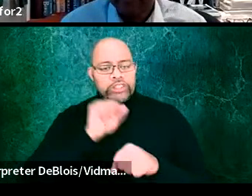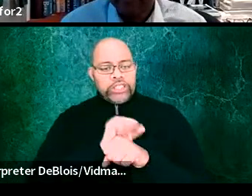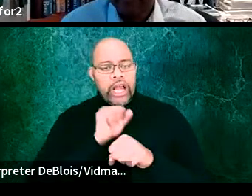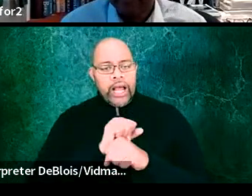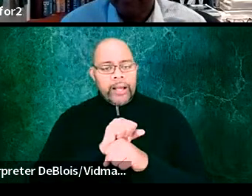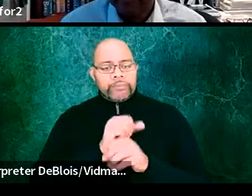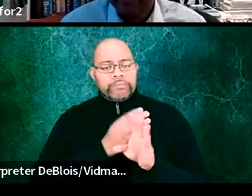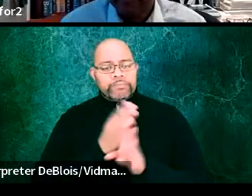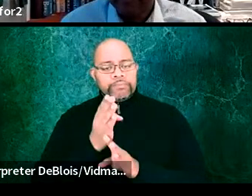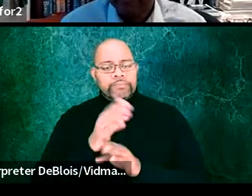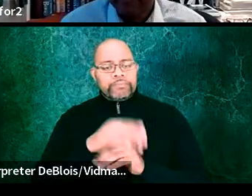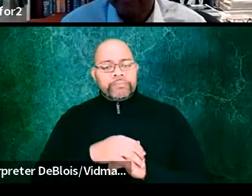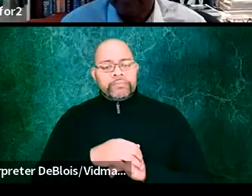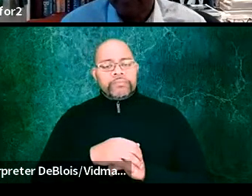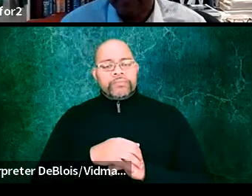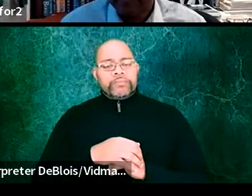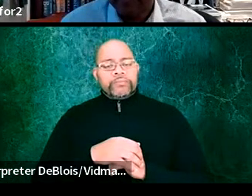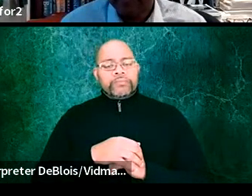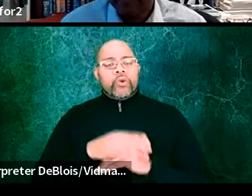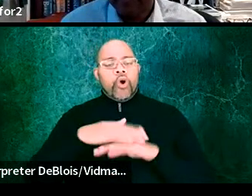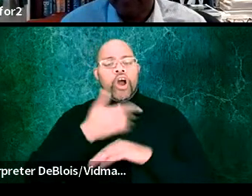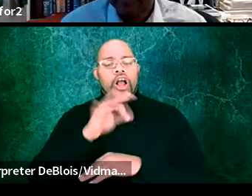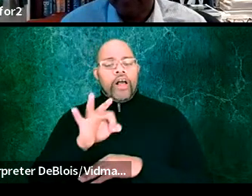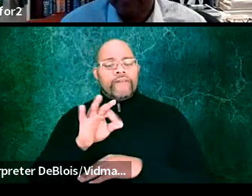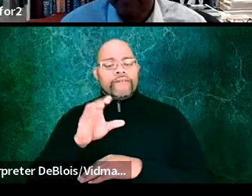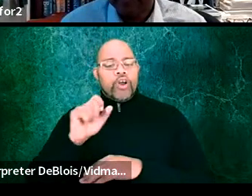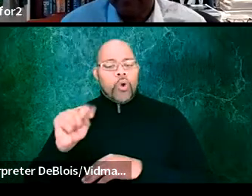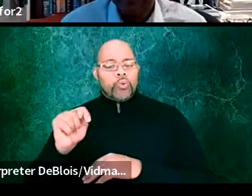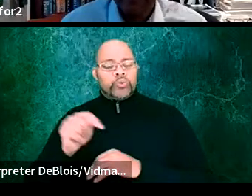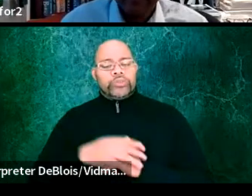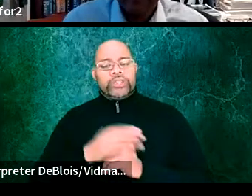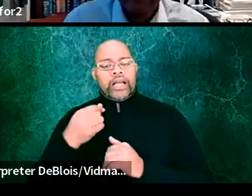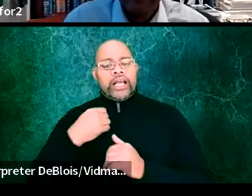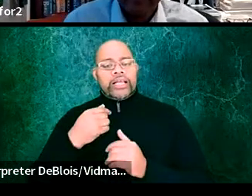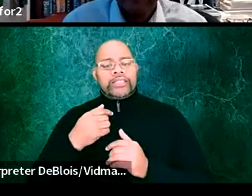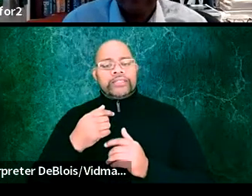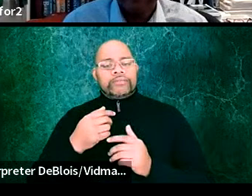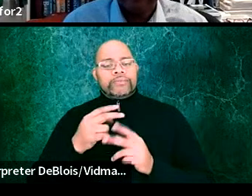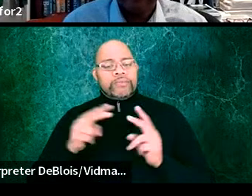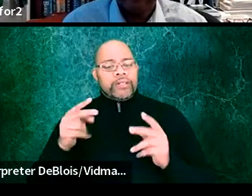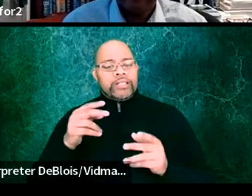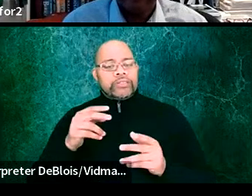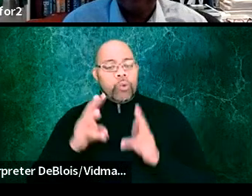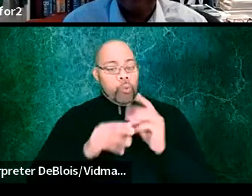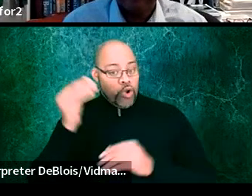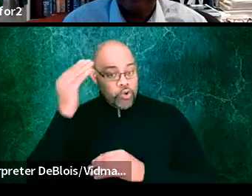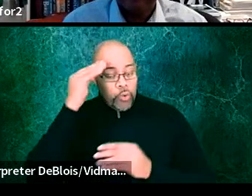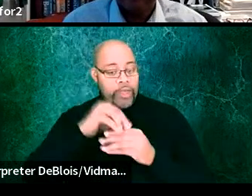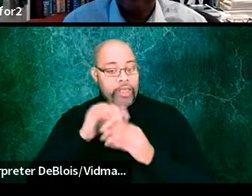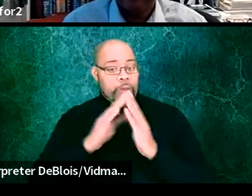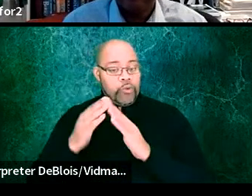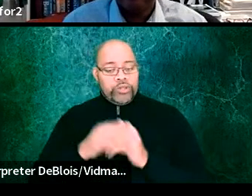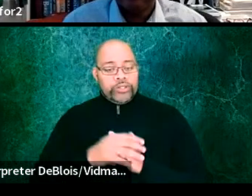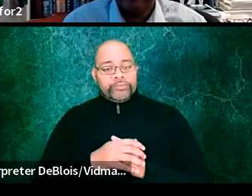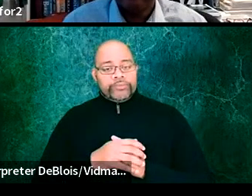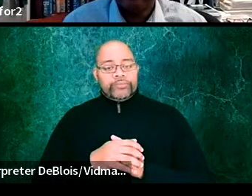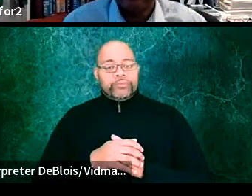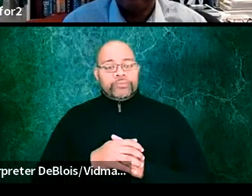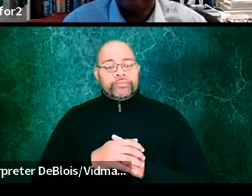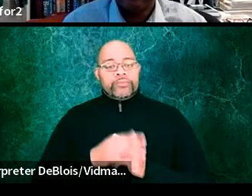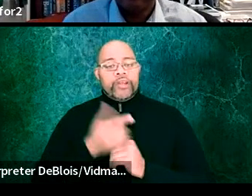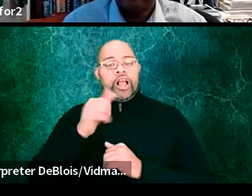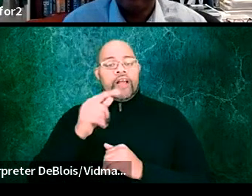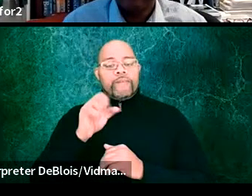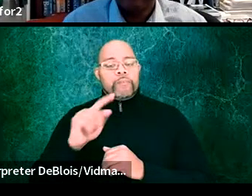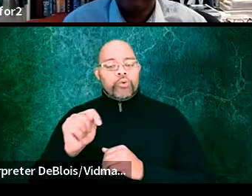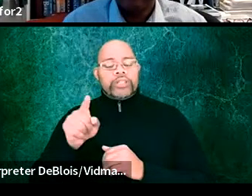in Mississippi on the Gulf Coast. And my stepdad is very well known in the community of Gulfport. So